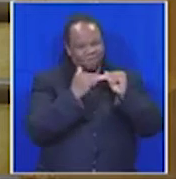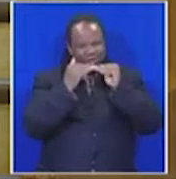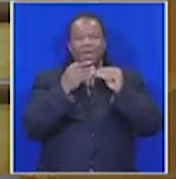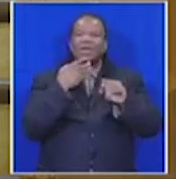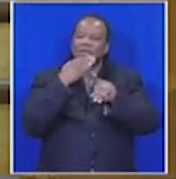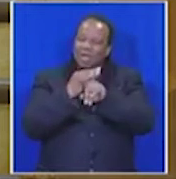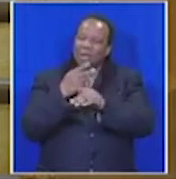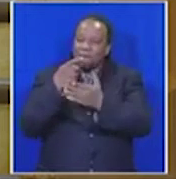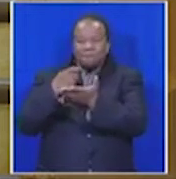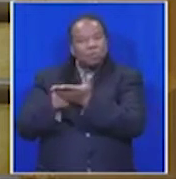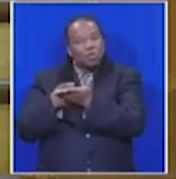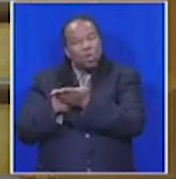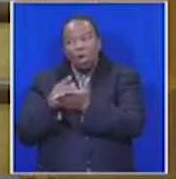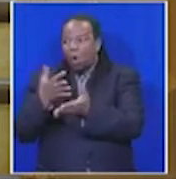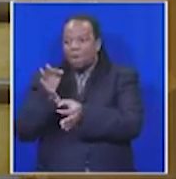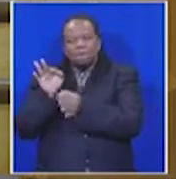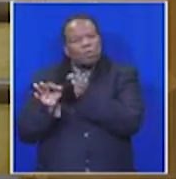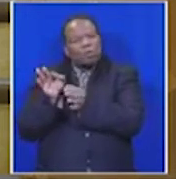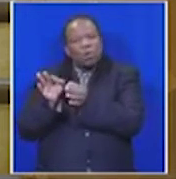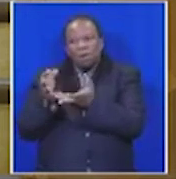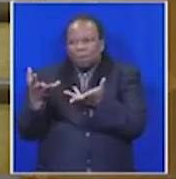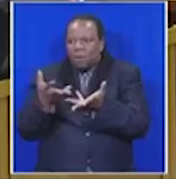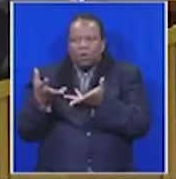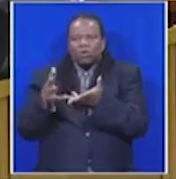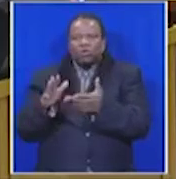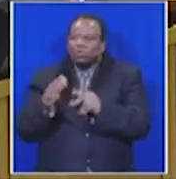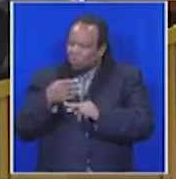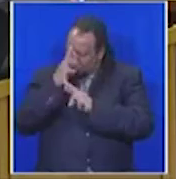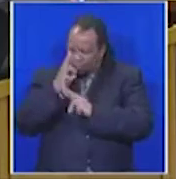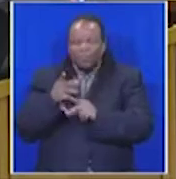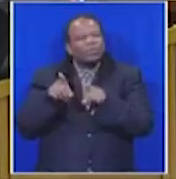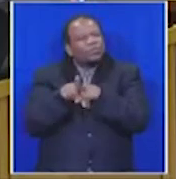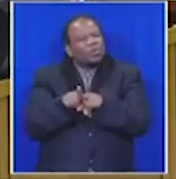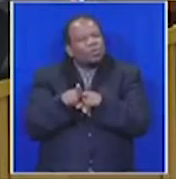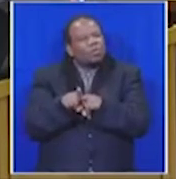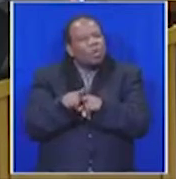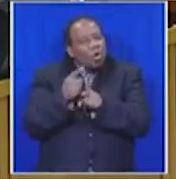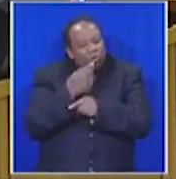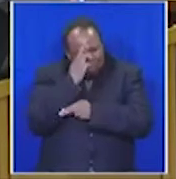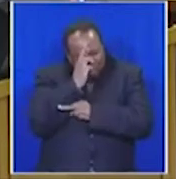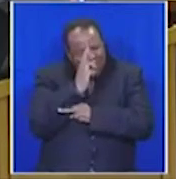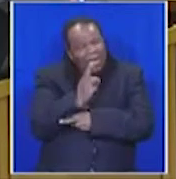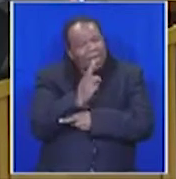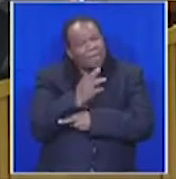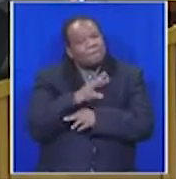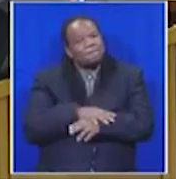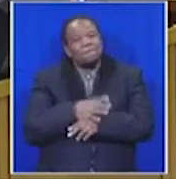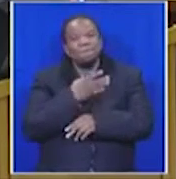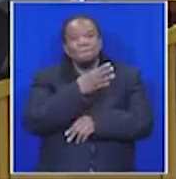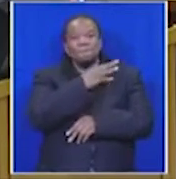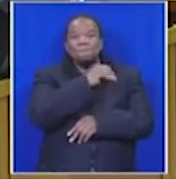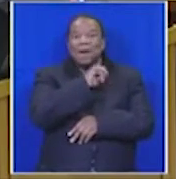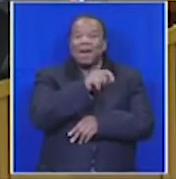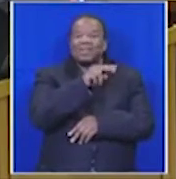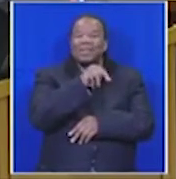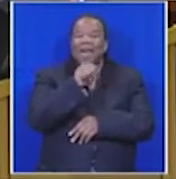political parties and South Africa's people can respect. But we also learned that Gwede Mantashe is a sore loser